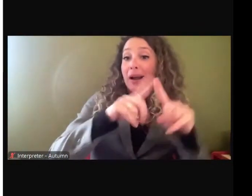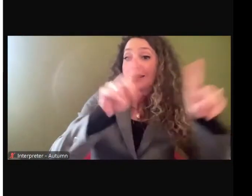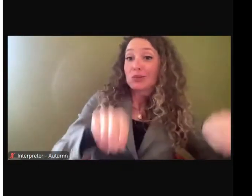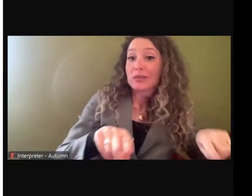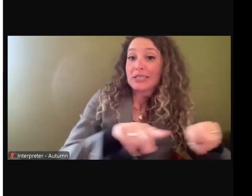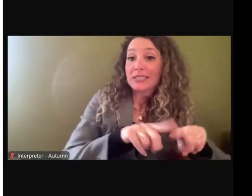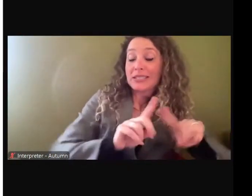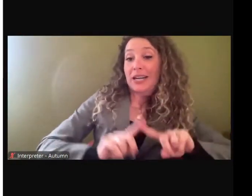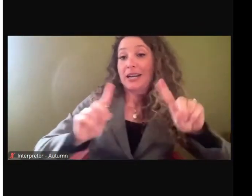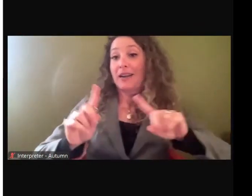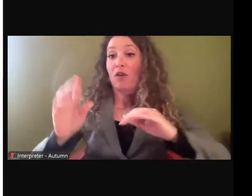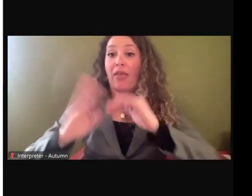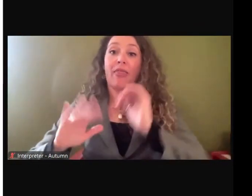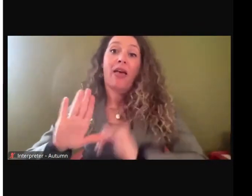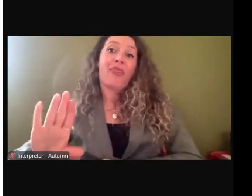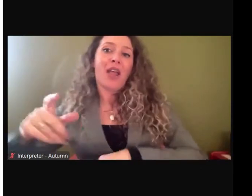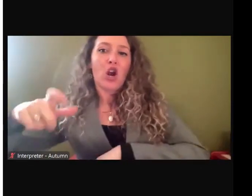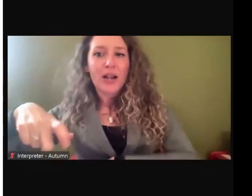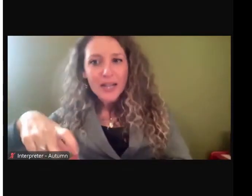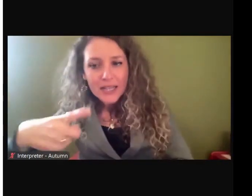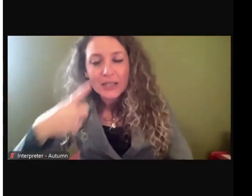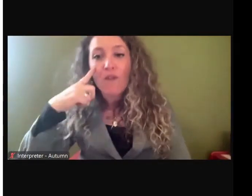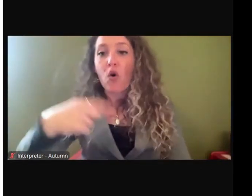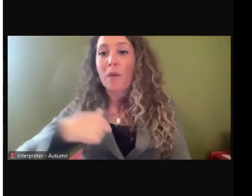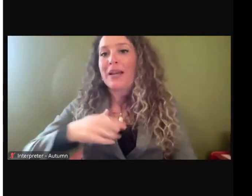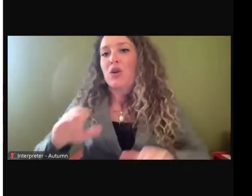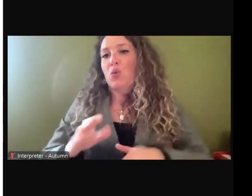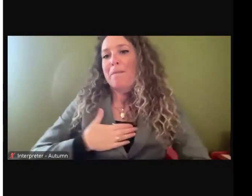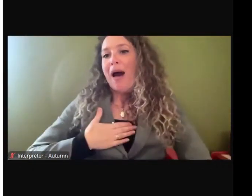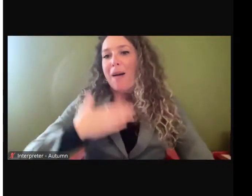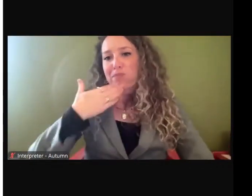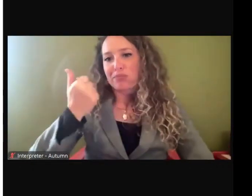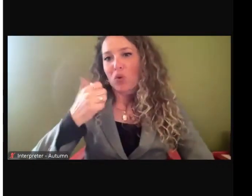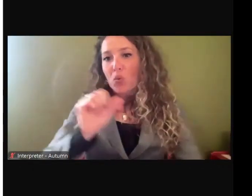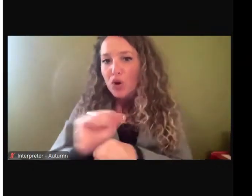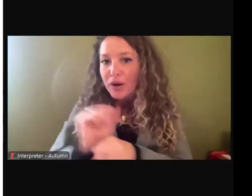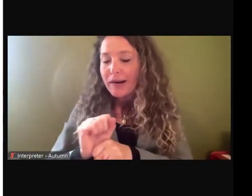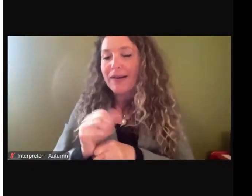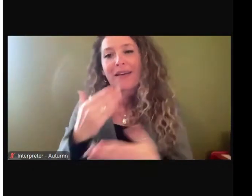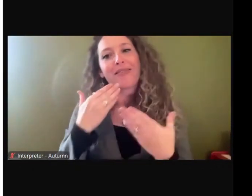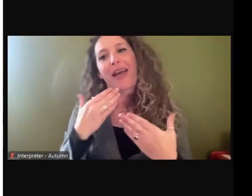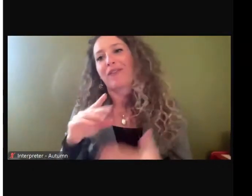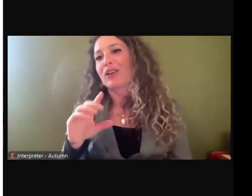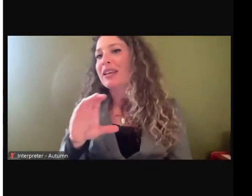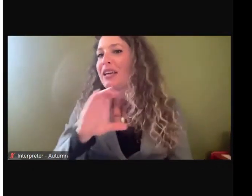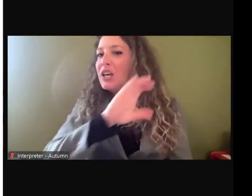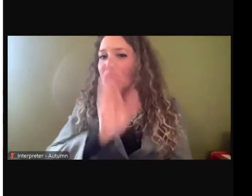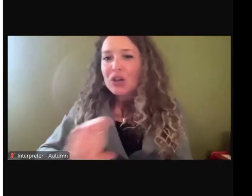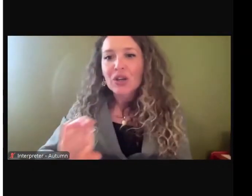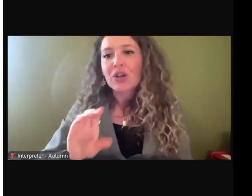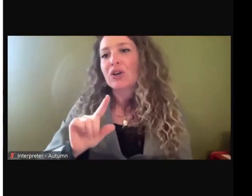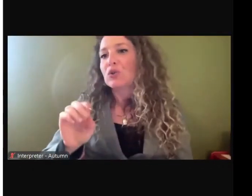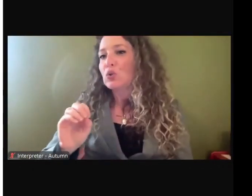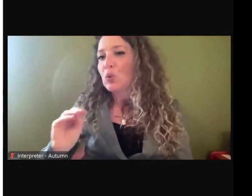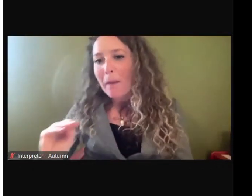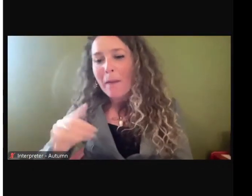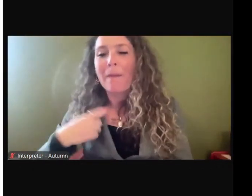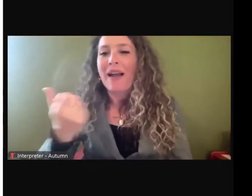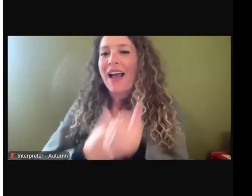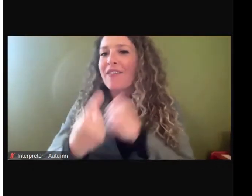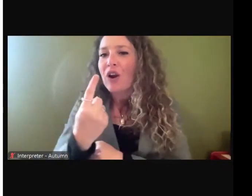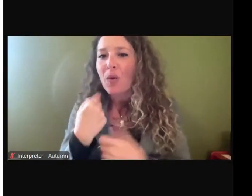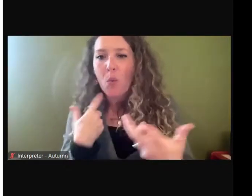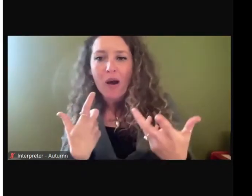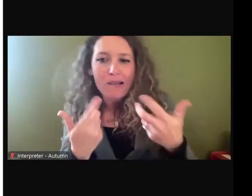you need and prefer to do your best work? And thankfully, with advancements of Zoom and everybody kind of chiming in to make platforms